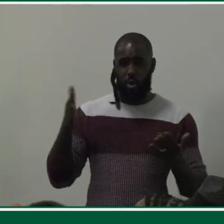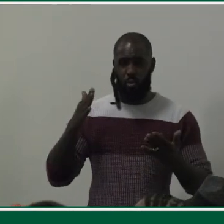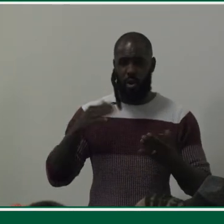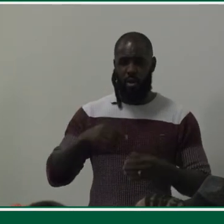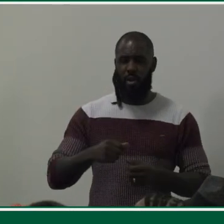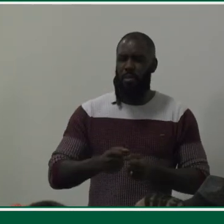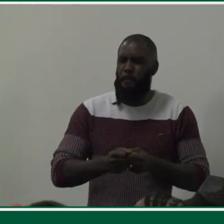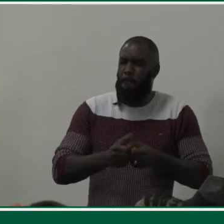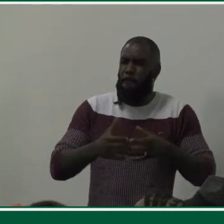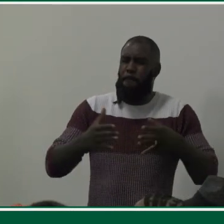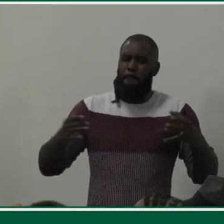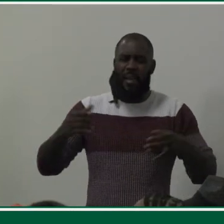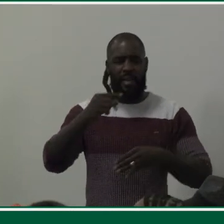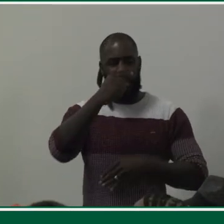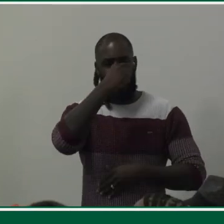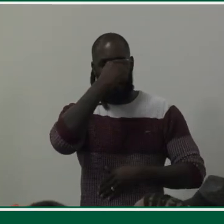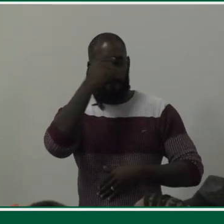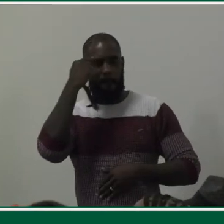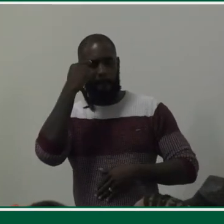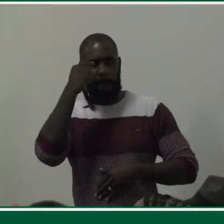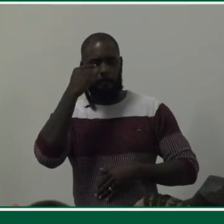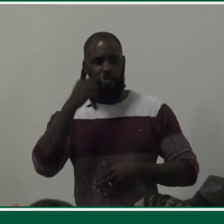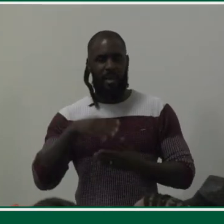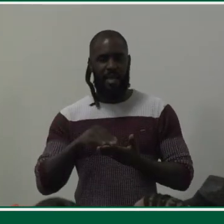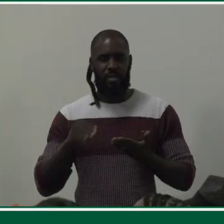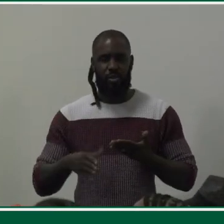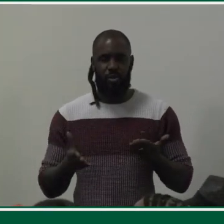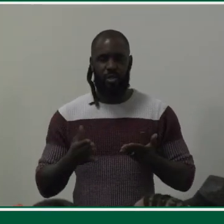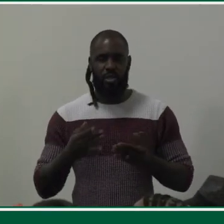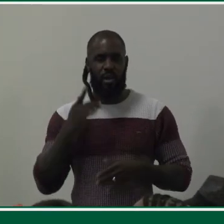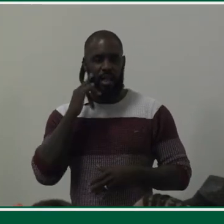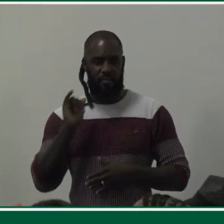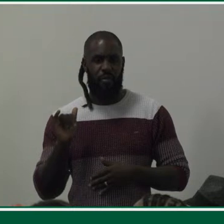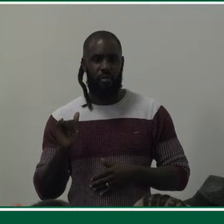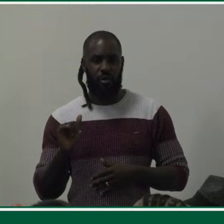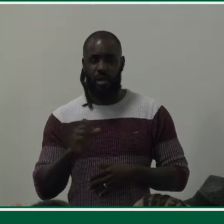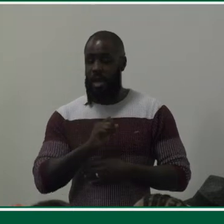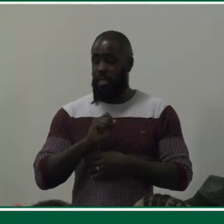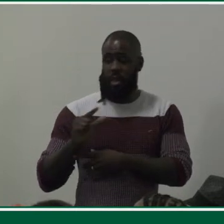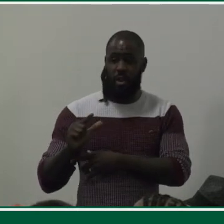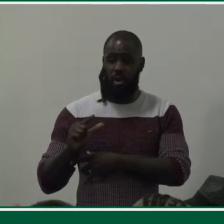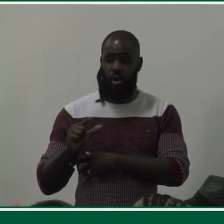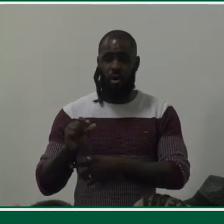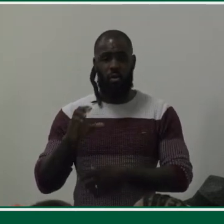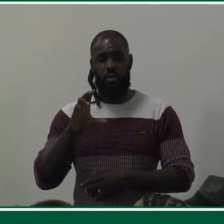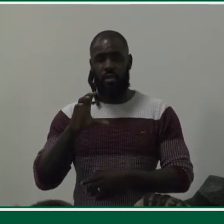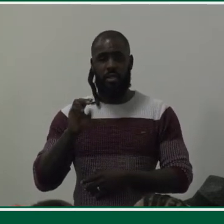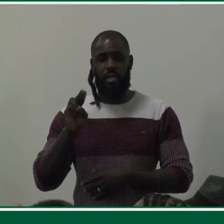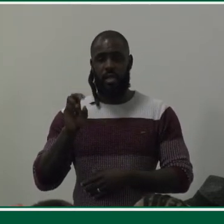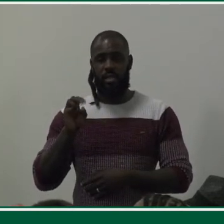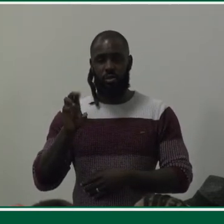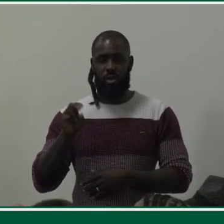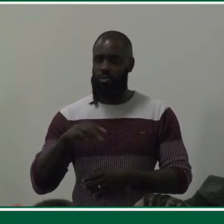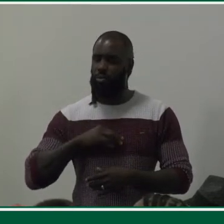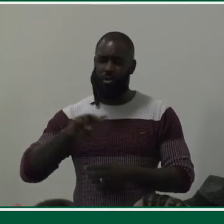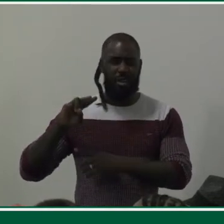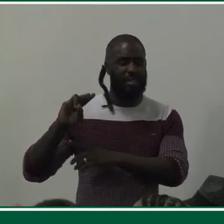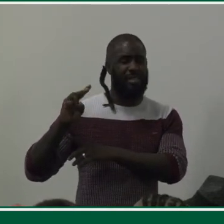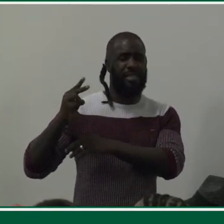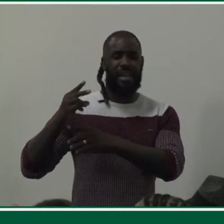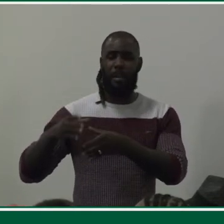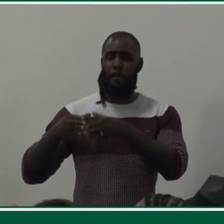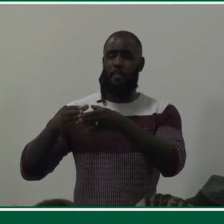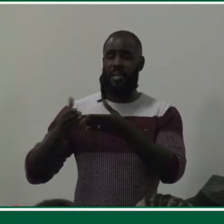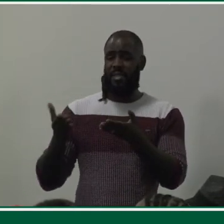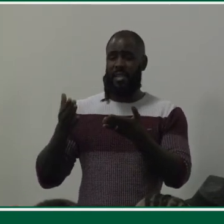and African American students in the entire Cal State system. And out of all the CSUs and UCs, we're the second largest black serving institution in